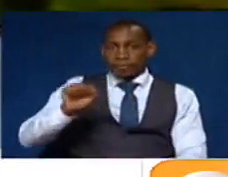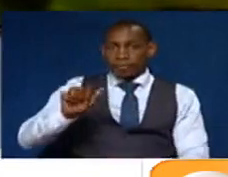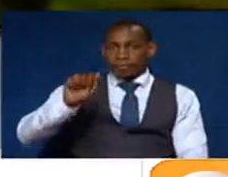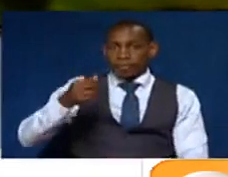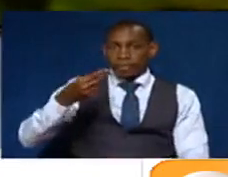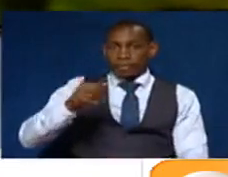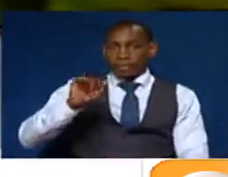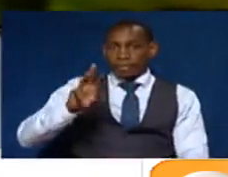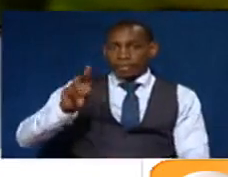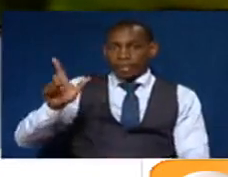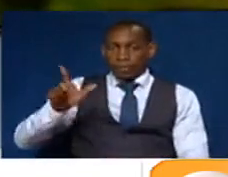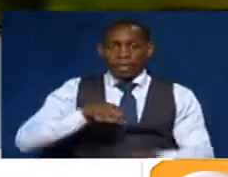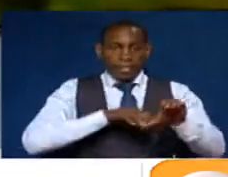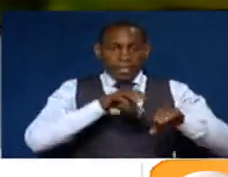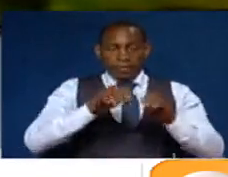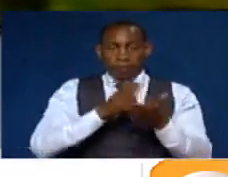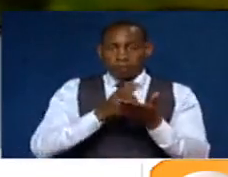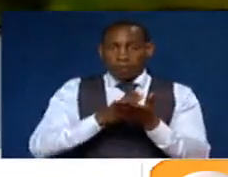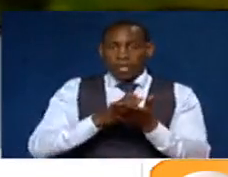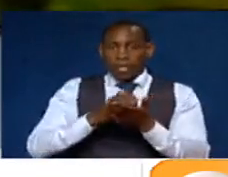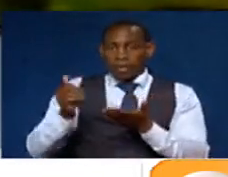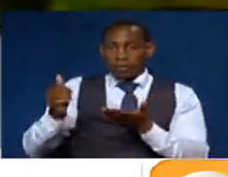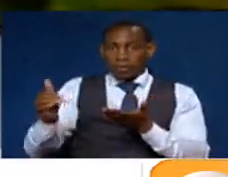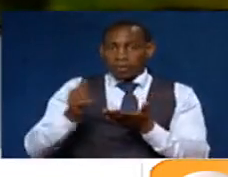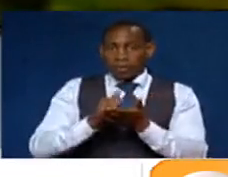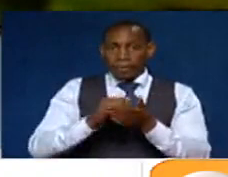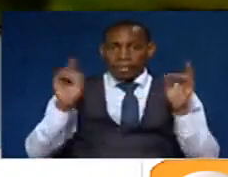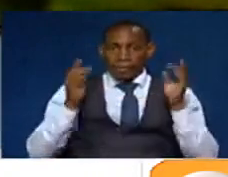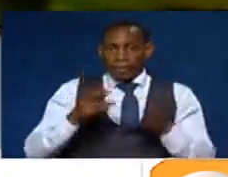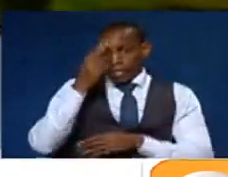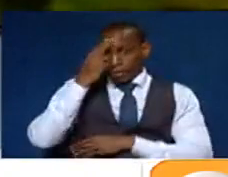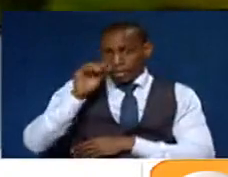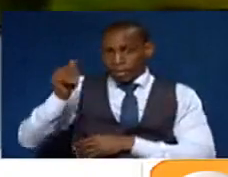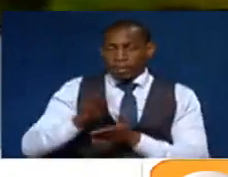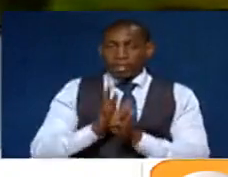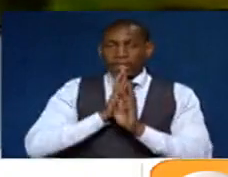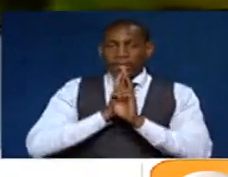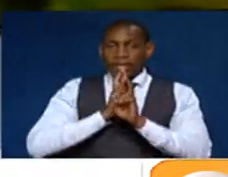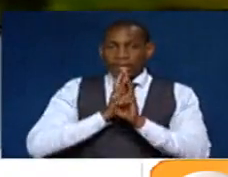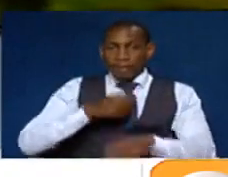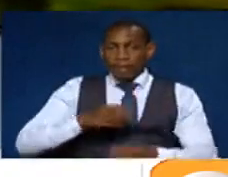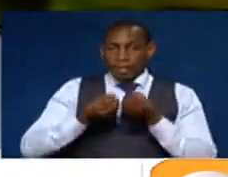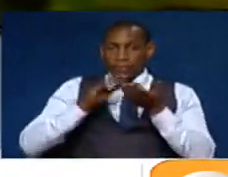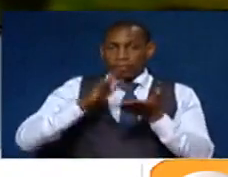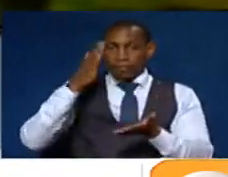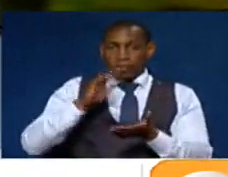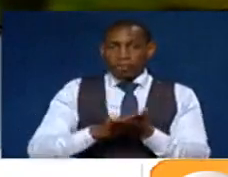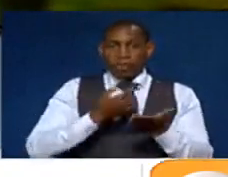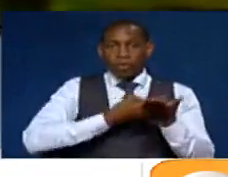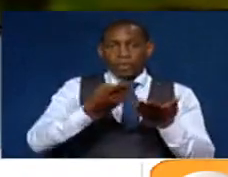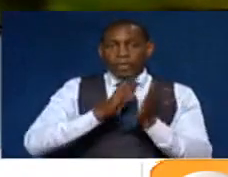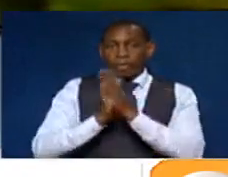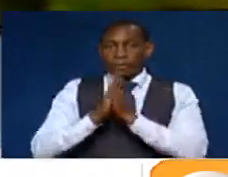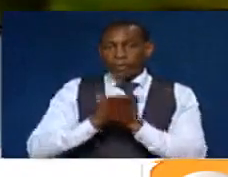one of those superior breeds preferred by pastoralists in Narok County. Our very own Dennis Otieno tells us more on this